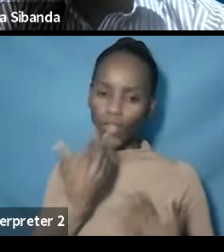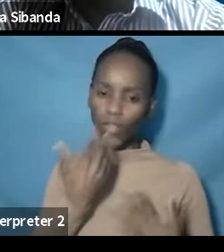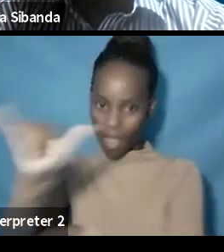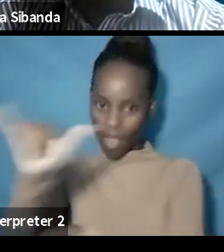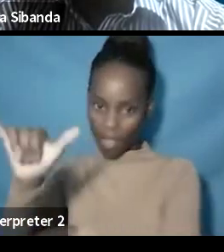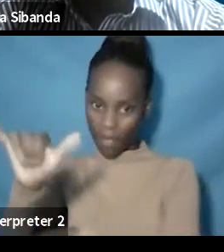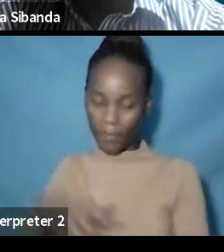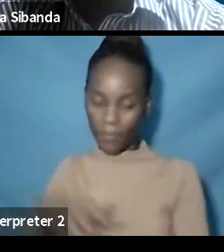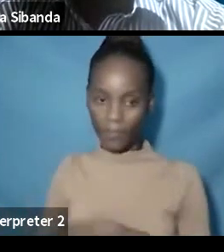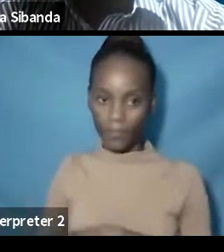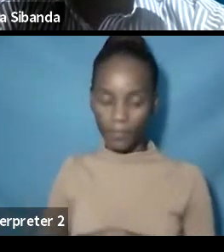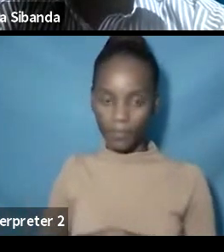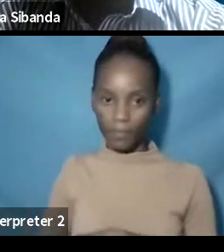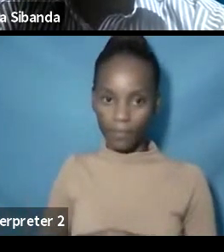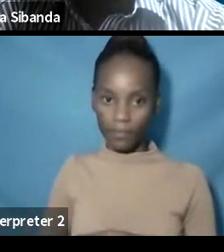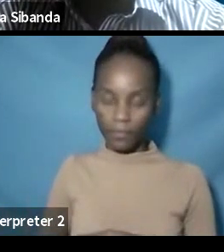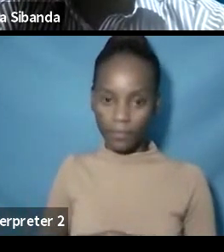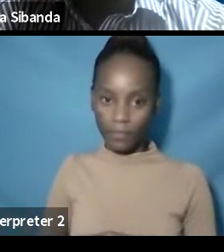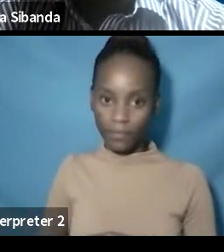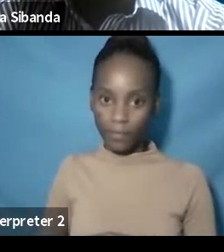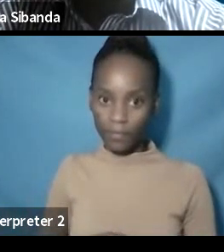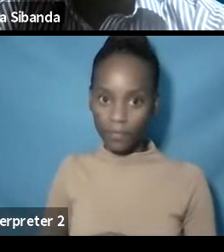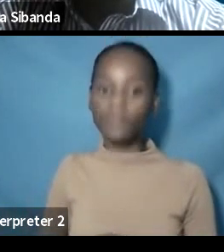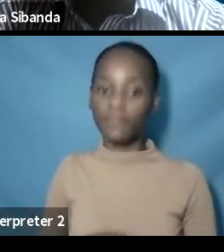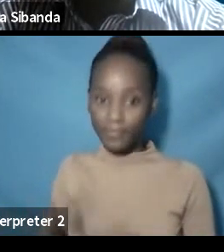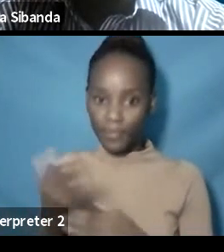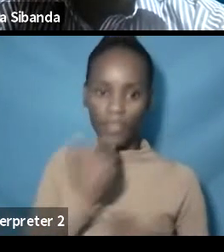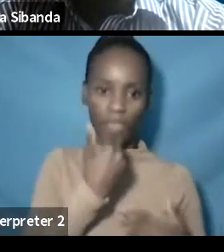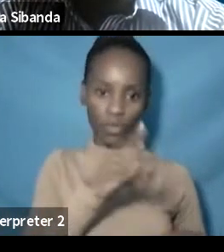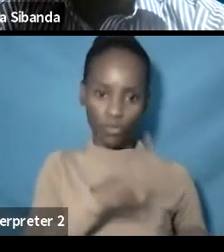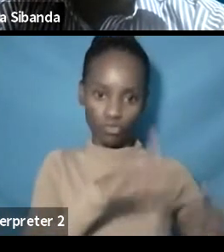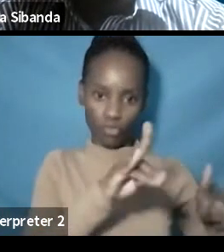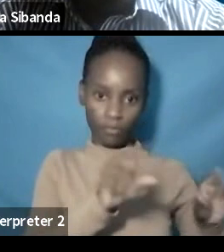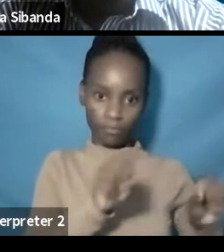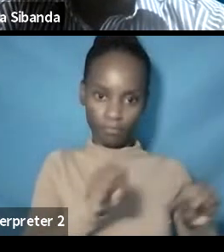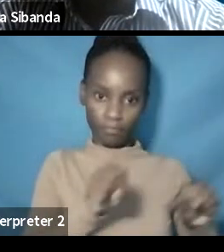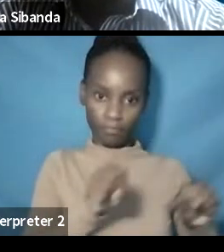Yeah, thank you, Chair. So in terms of the